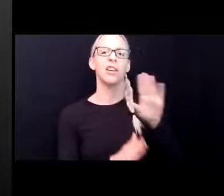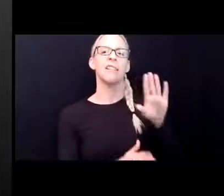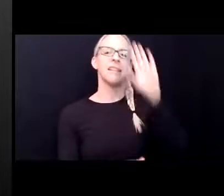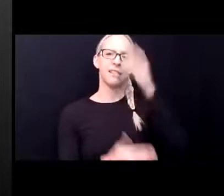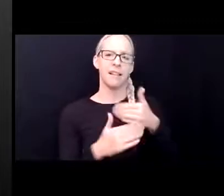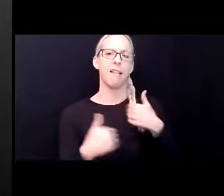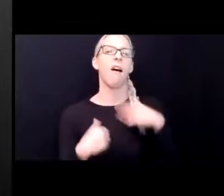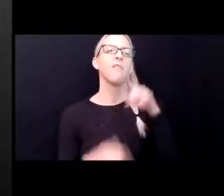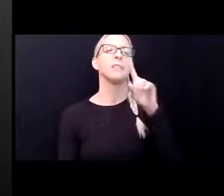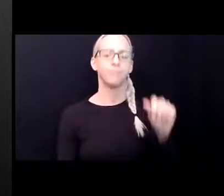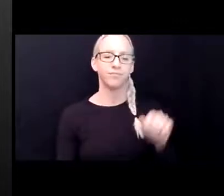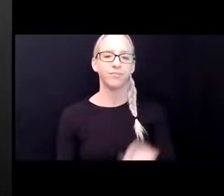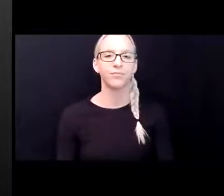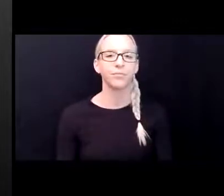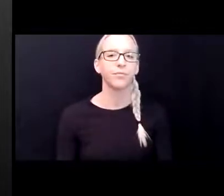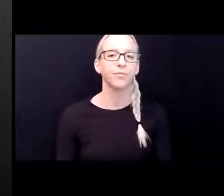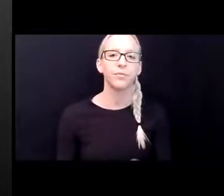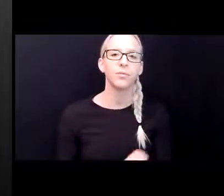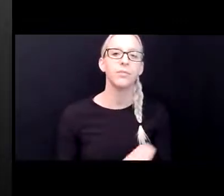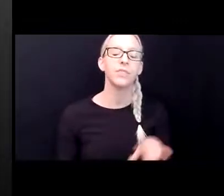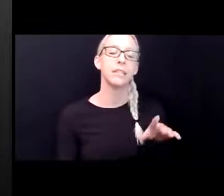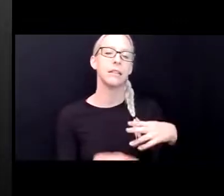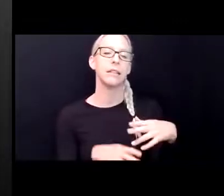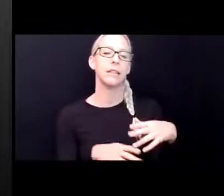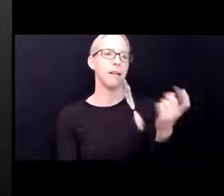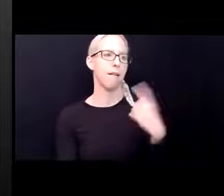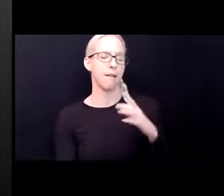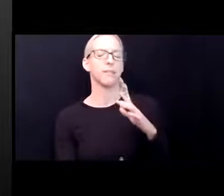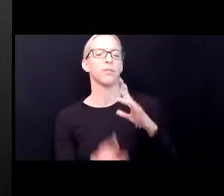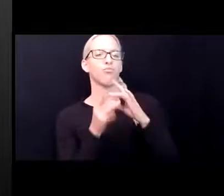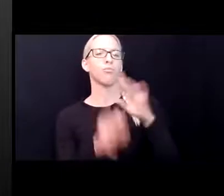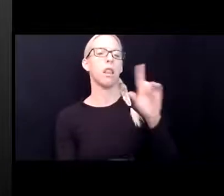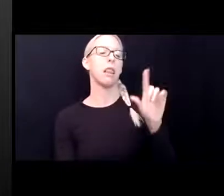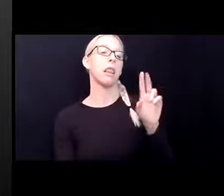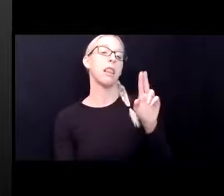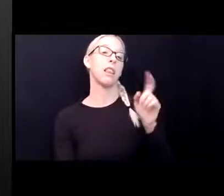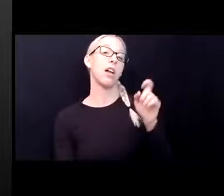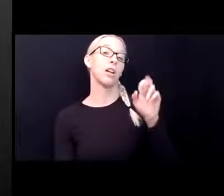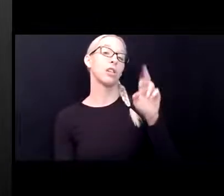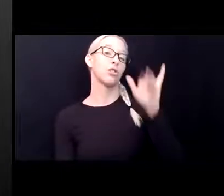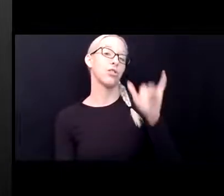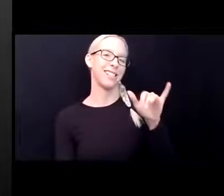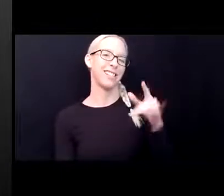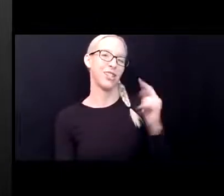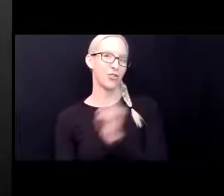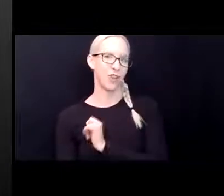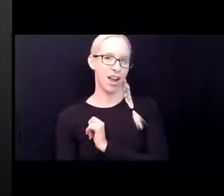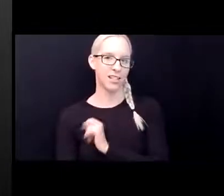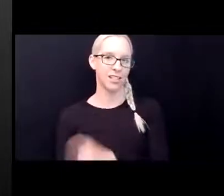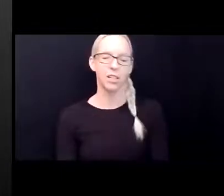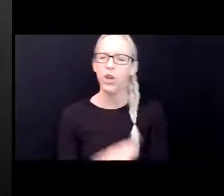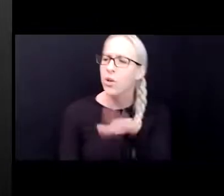to me and asked me about a luxury trust. Have you ever heard of a luxury trust? Have you done one of those? And I